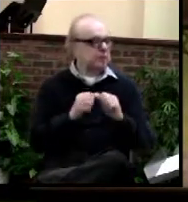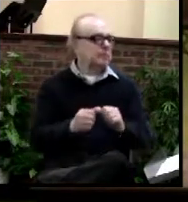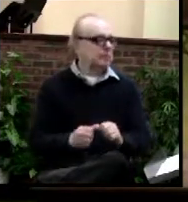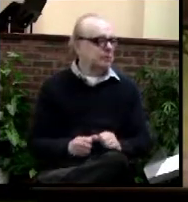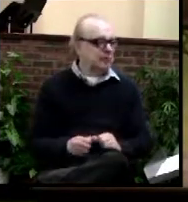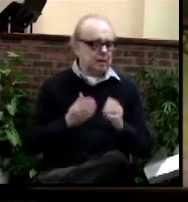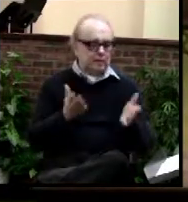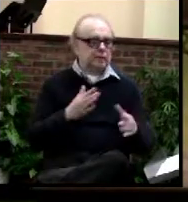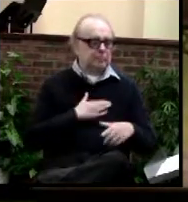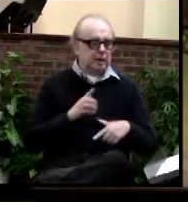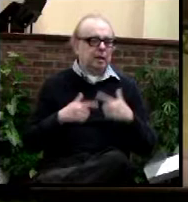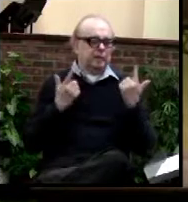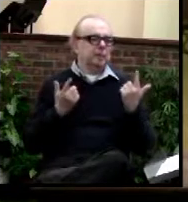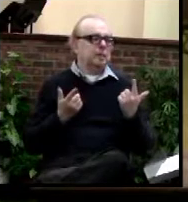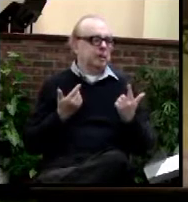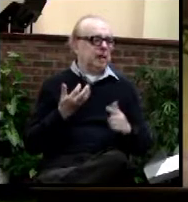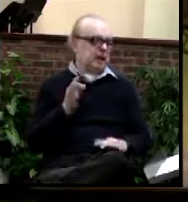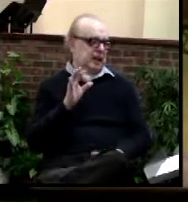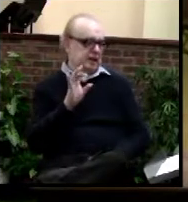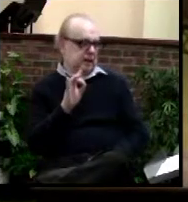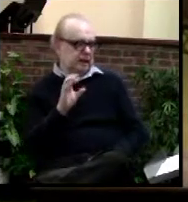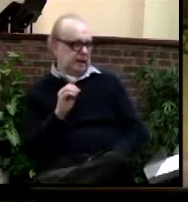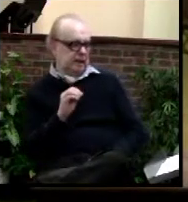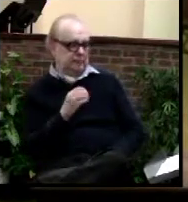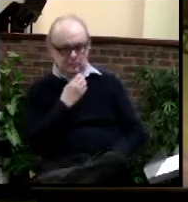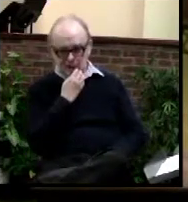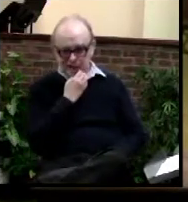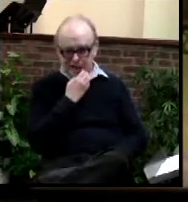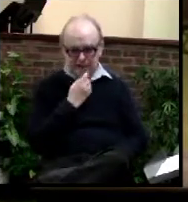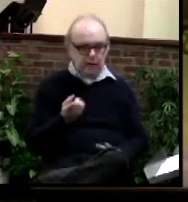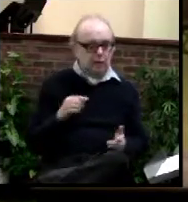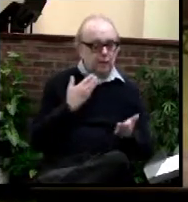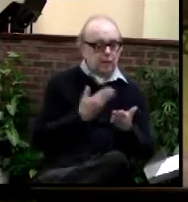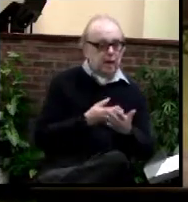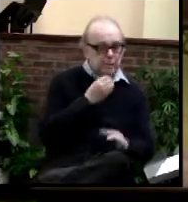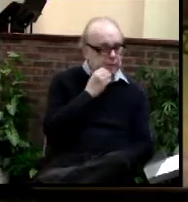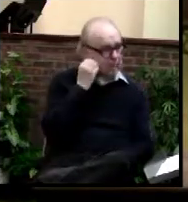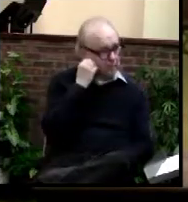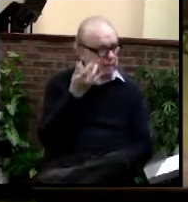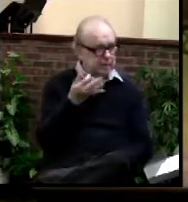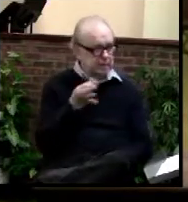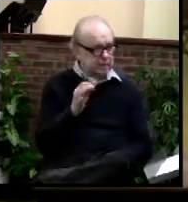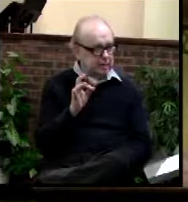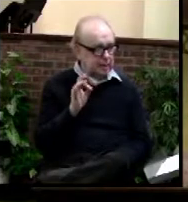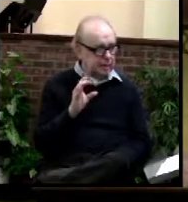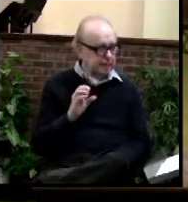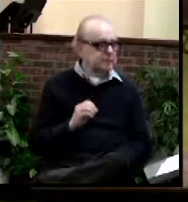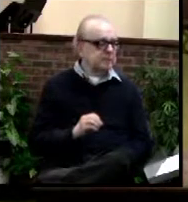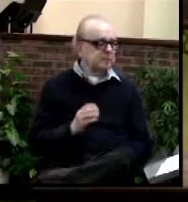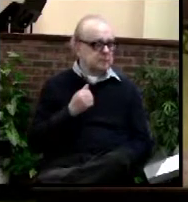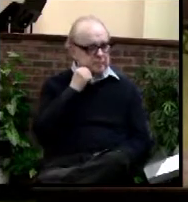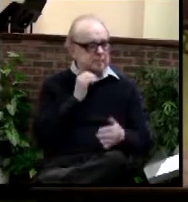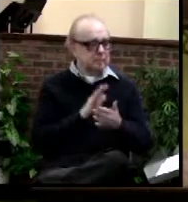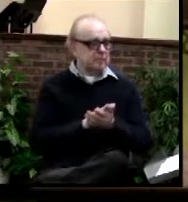life in 1980. But when I came back in 1980, my wife